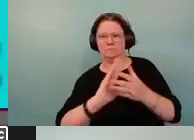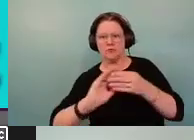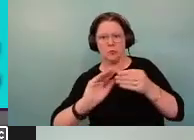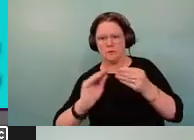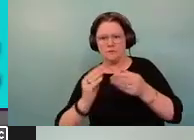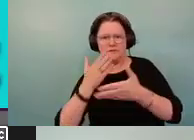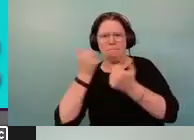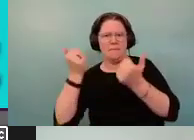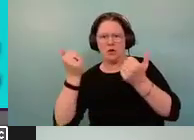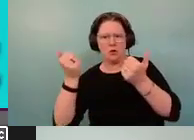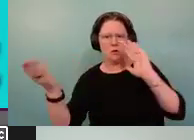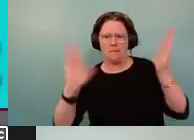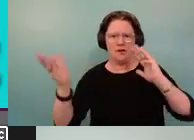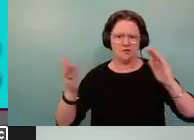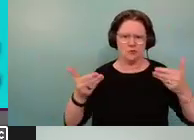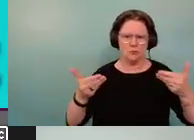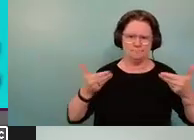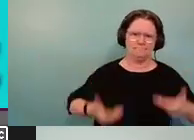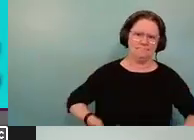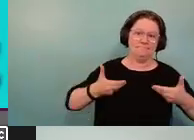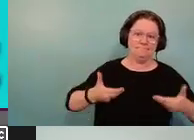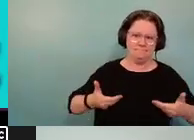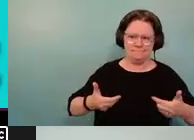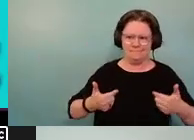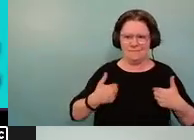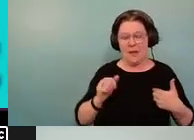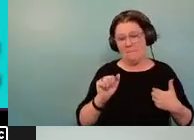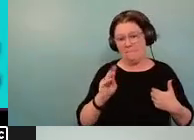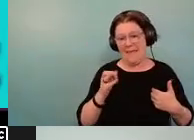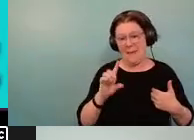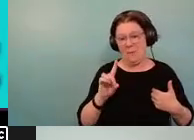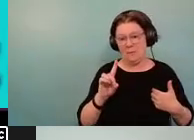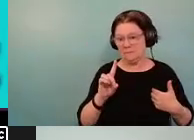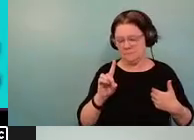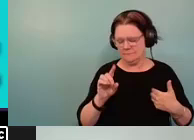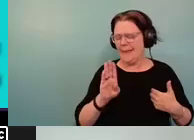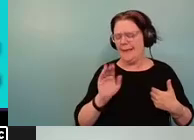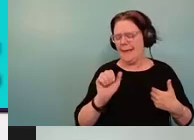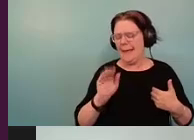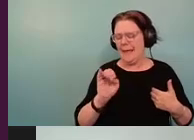better than just hearing from me, an able-bodied woman. So,